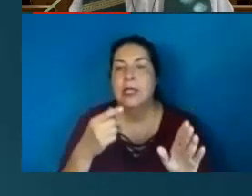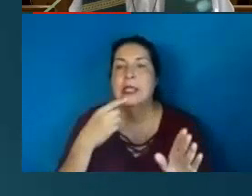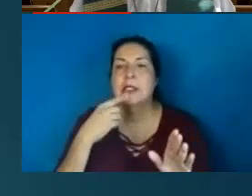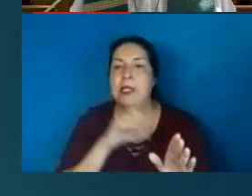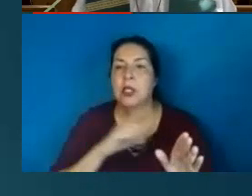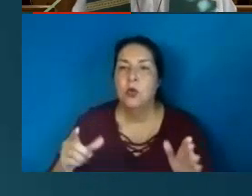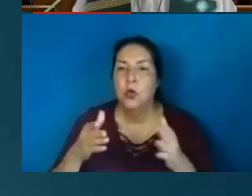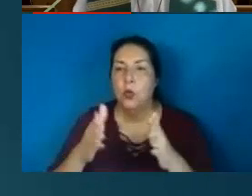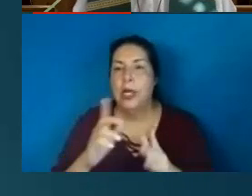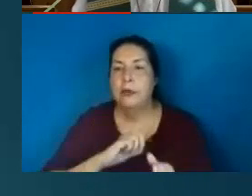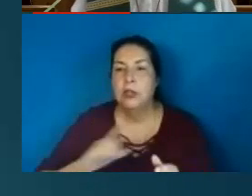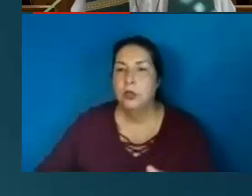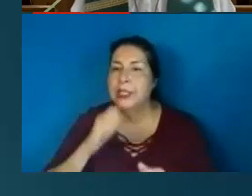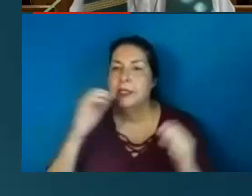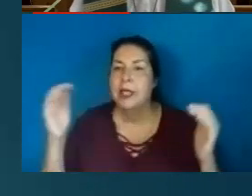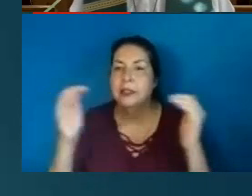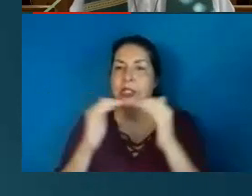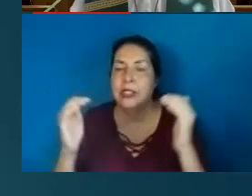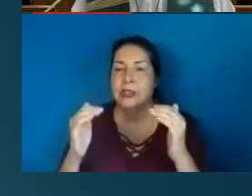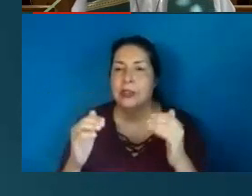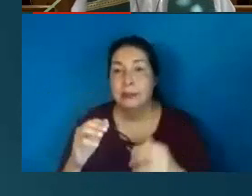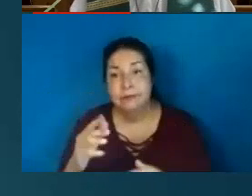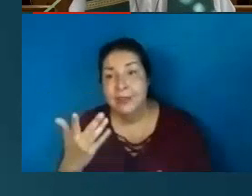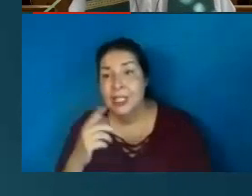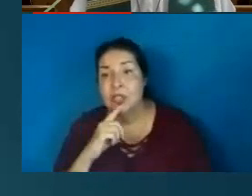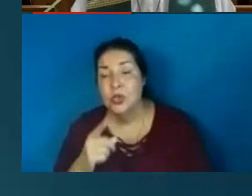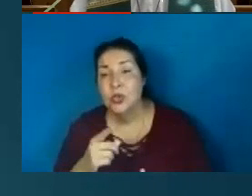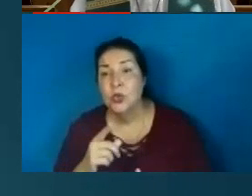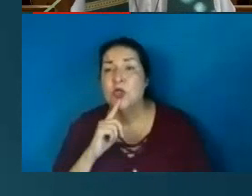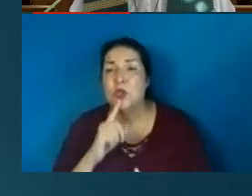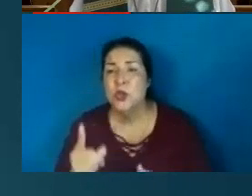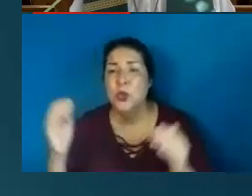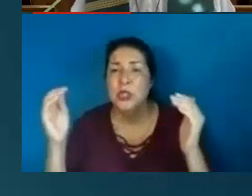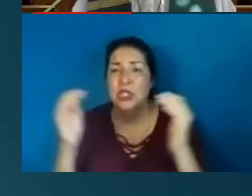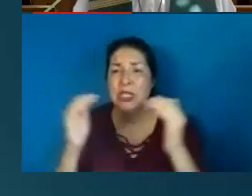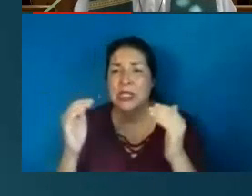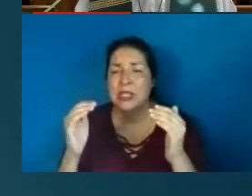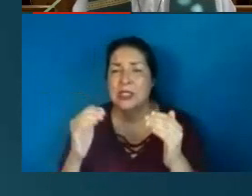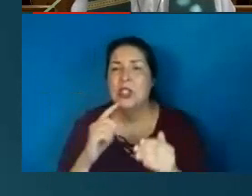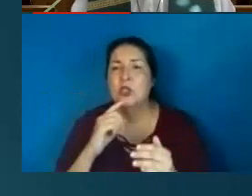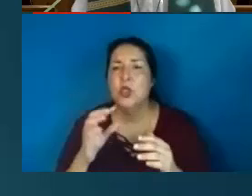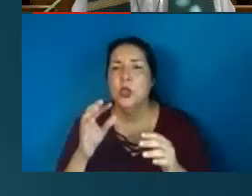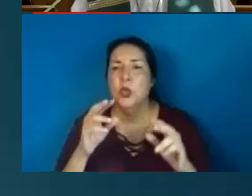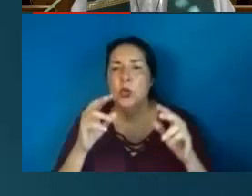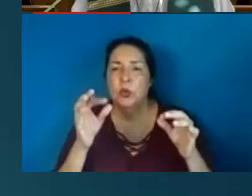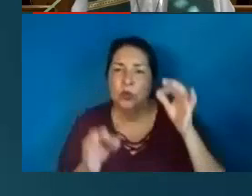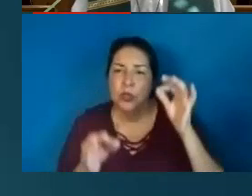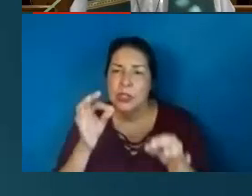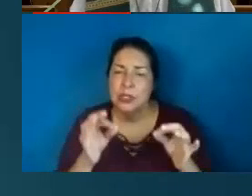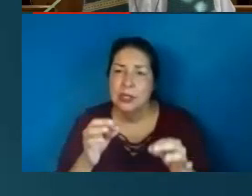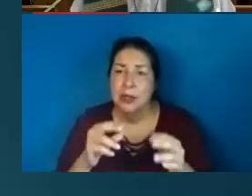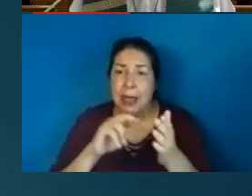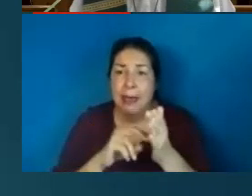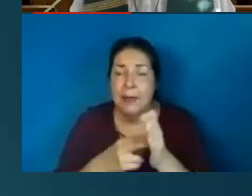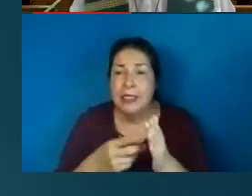true in one sense. True justice, absolutely true justice, would mean that we would die